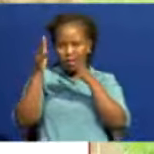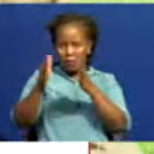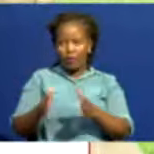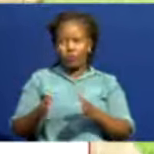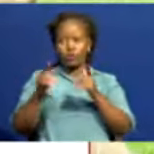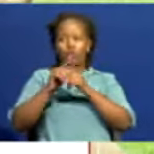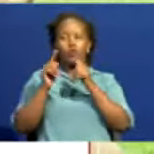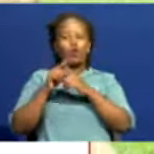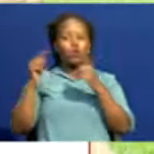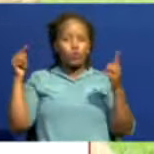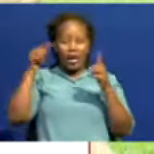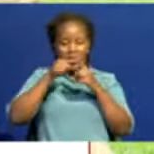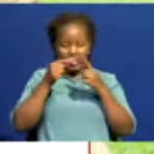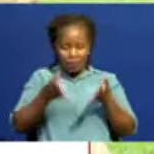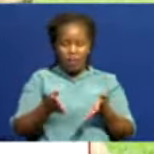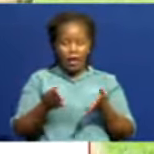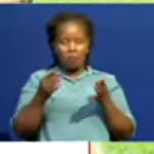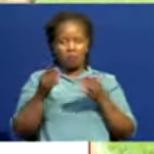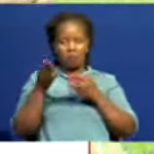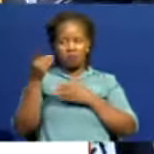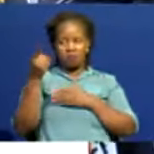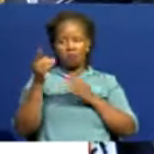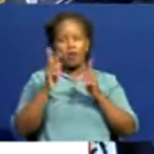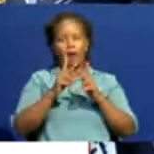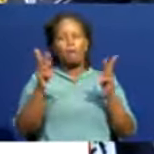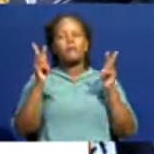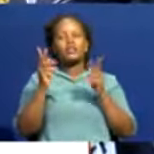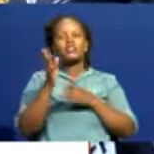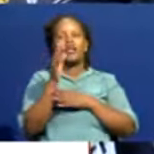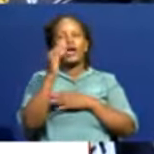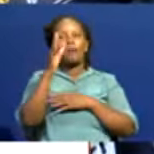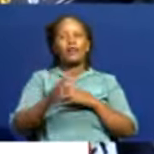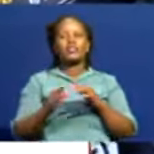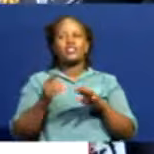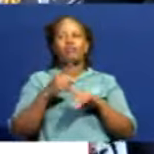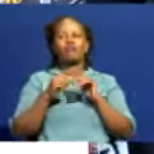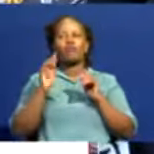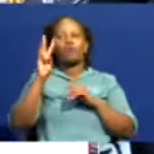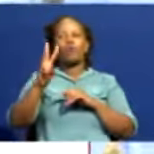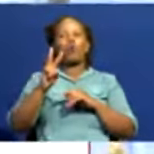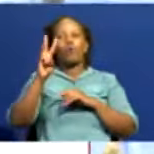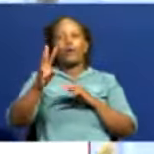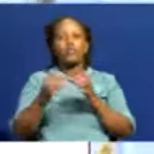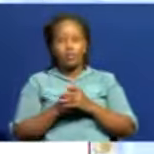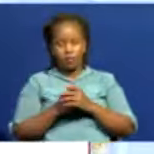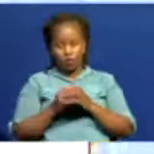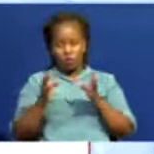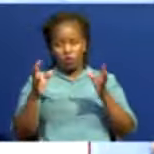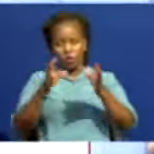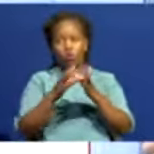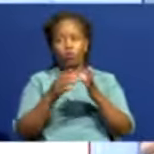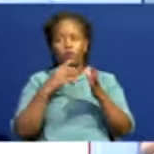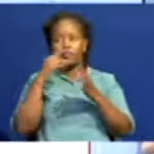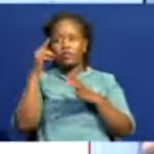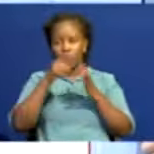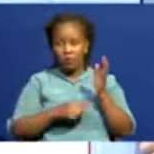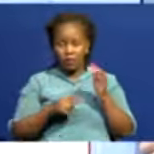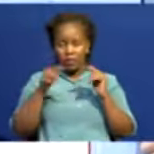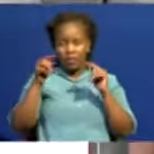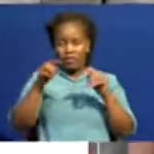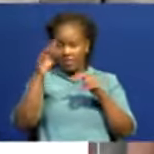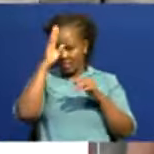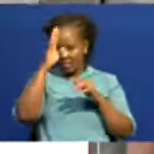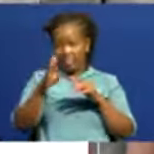ni peace ambassador ya Wajir. On its part, the British government said that Remembrance Sunday serves as a constant reminder